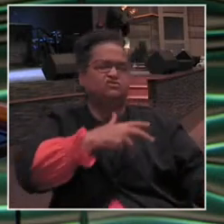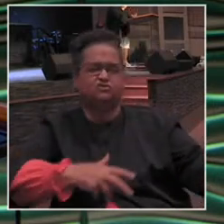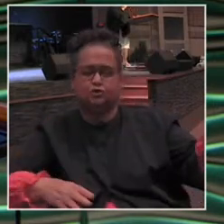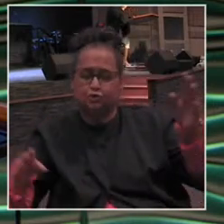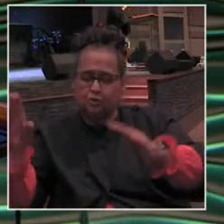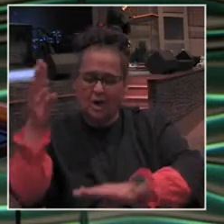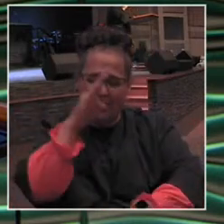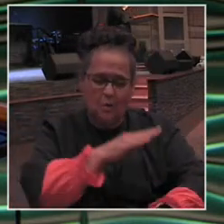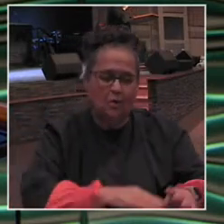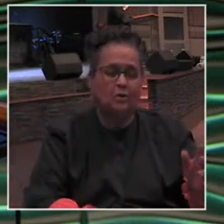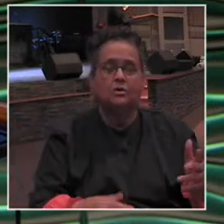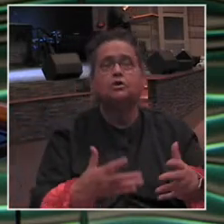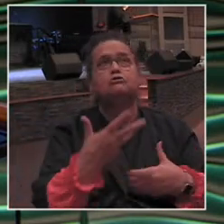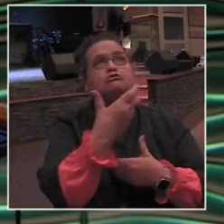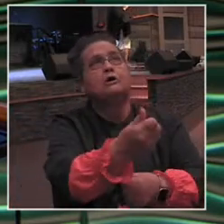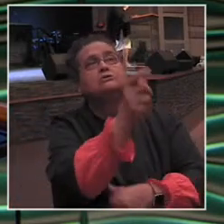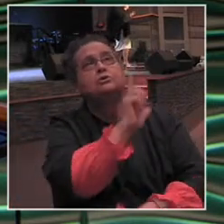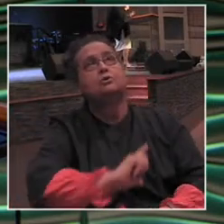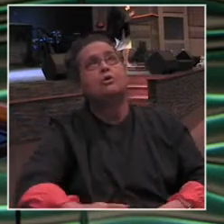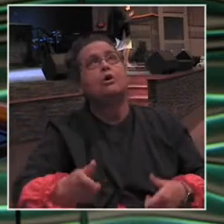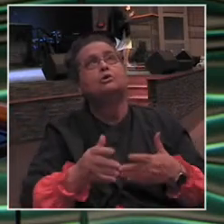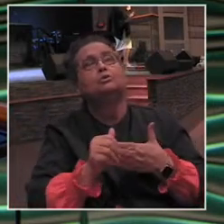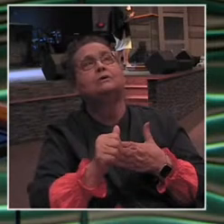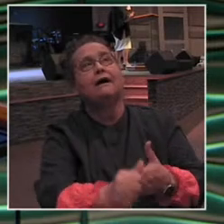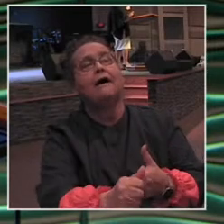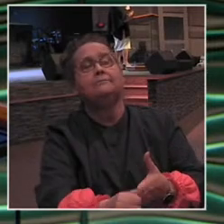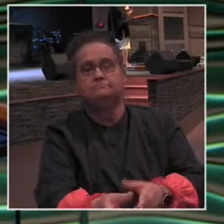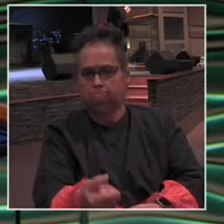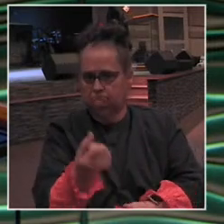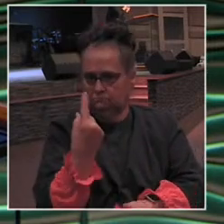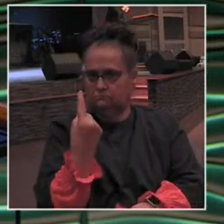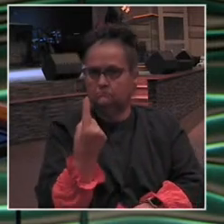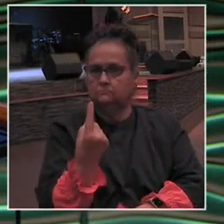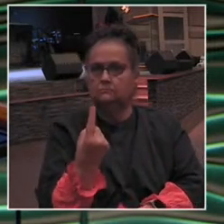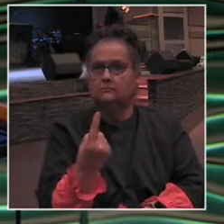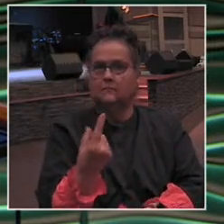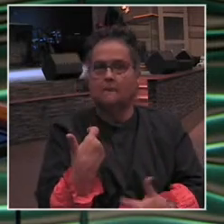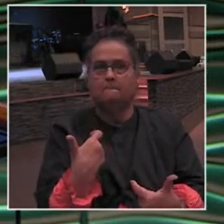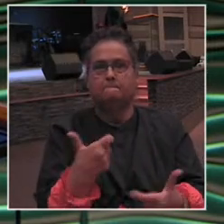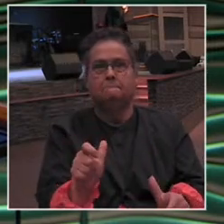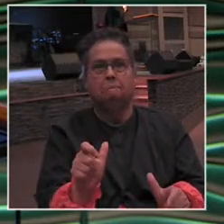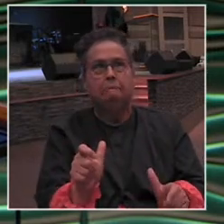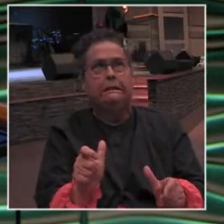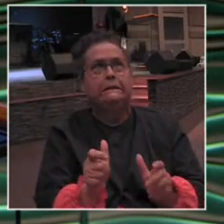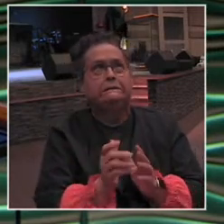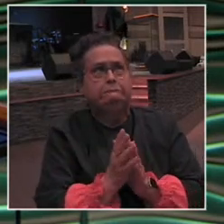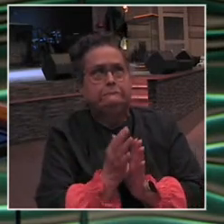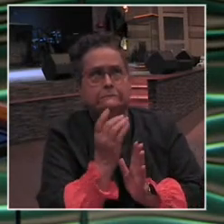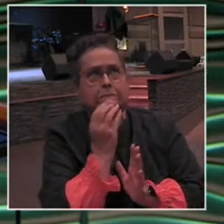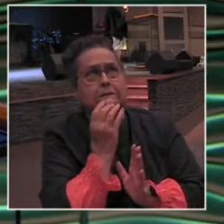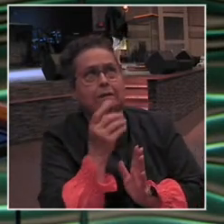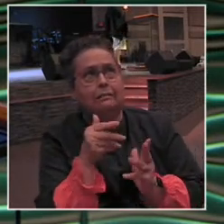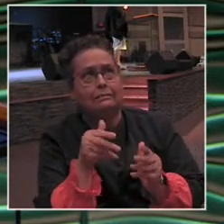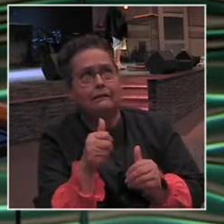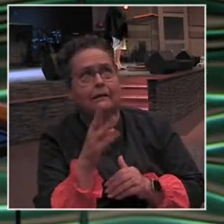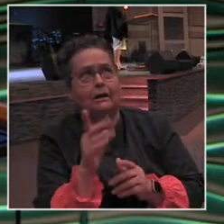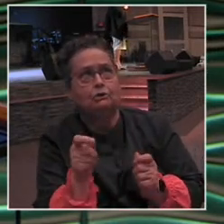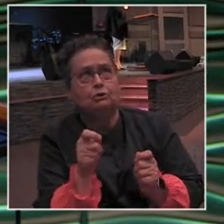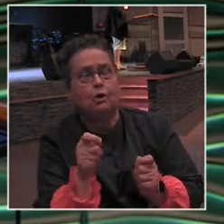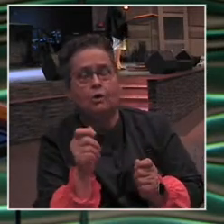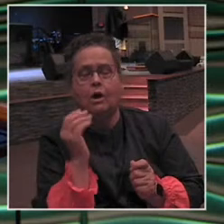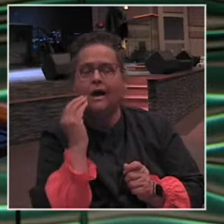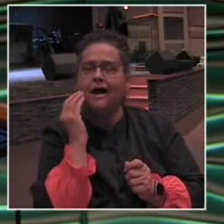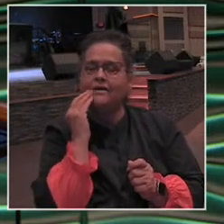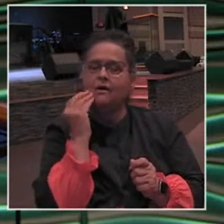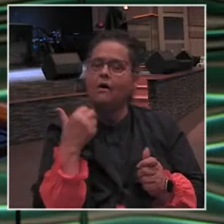you are trusting the Lord to guide you." And I understand that that's a huge ask to let go of control. I know I